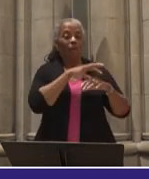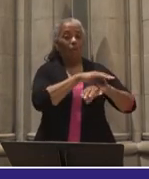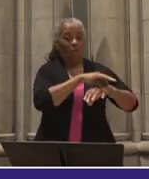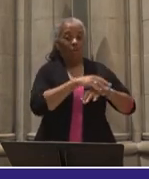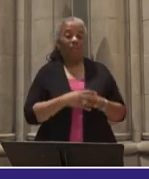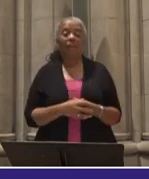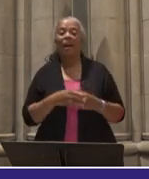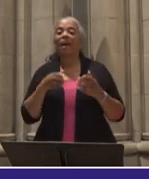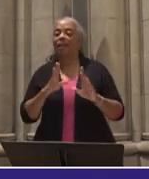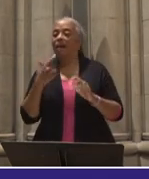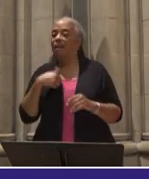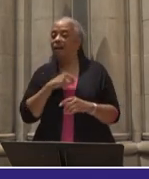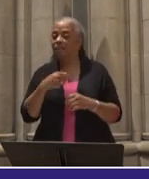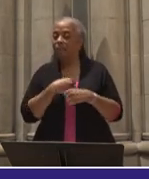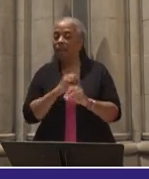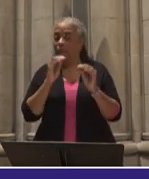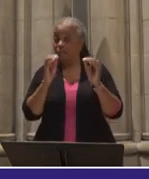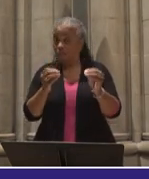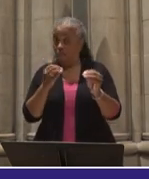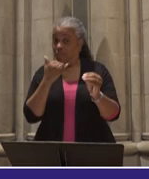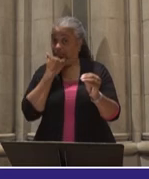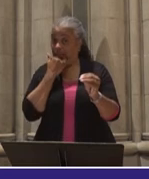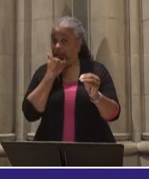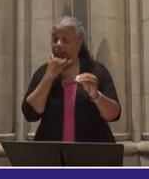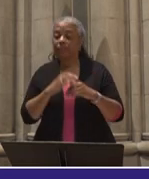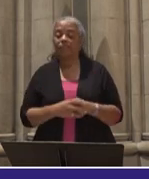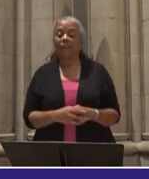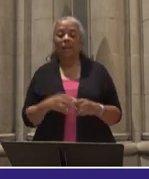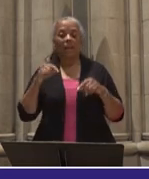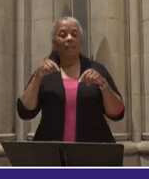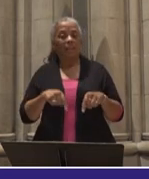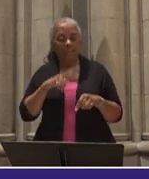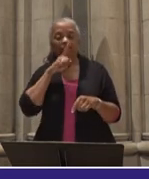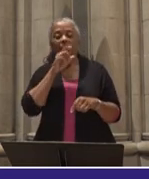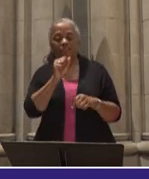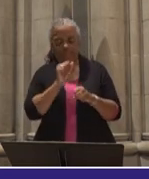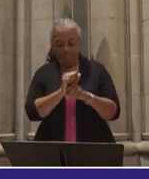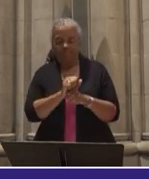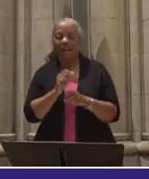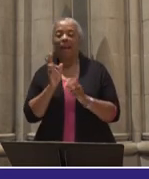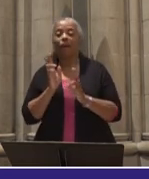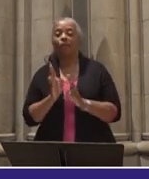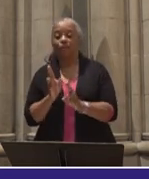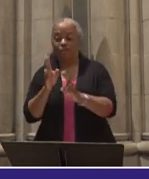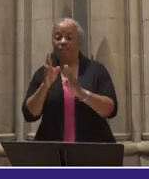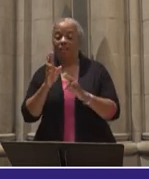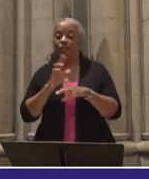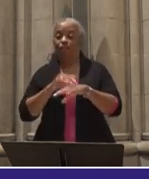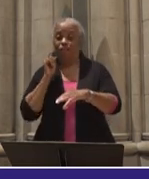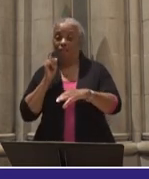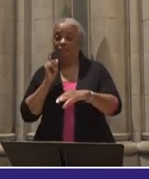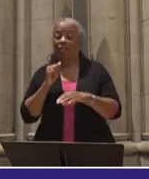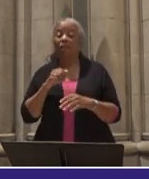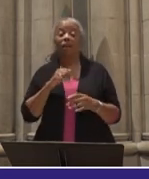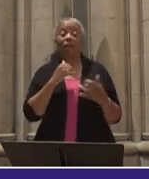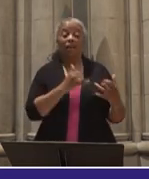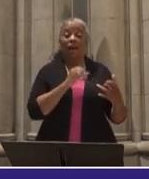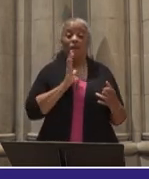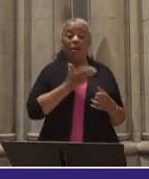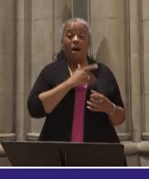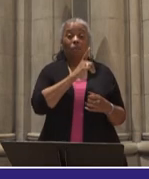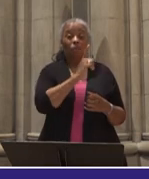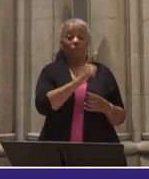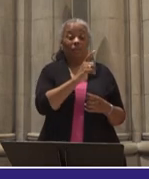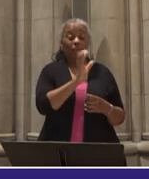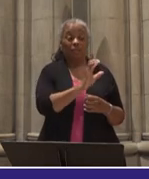us make no mistake about it. It is an urgent call, no less urgent for us in our 21st